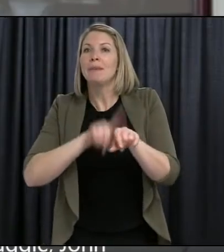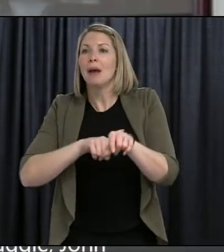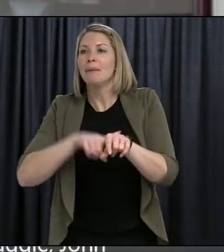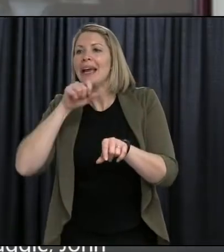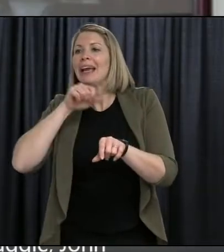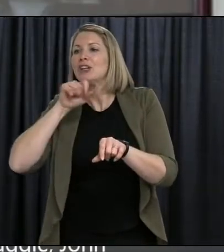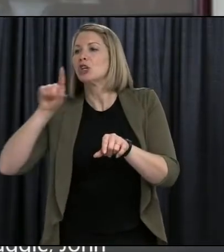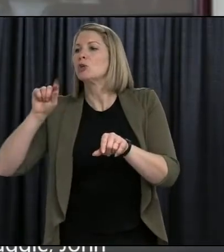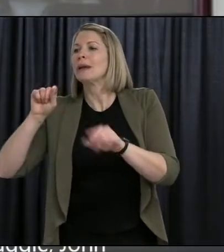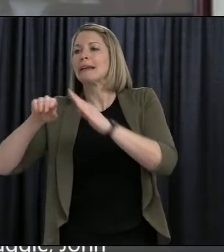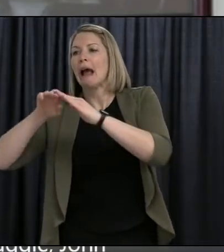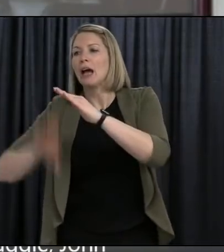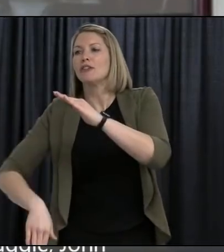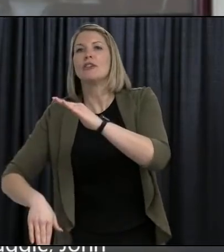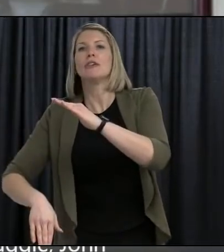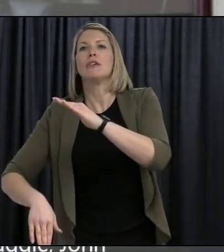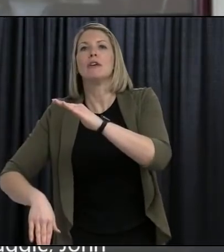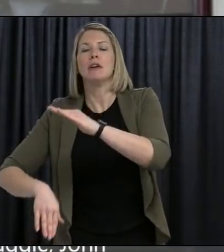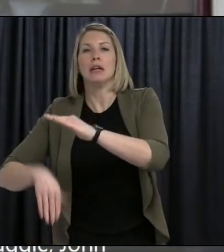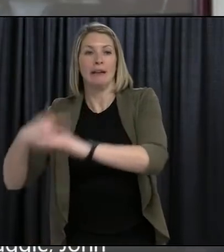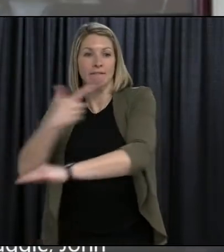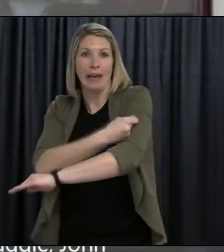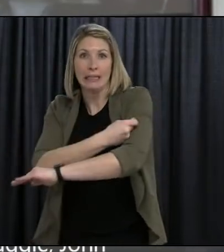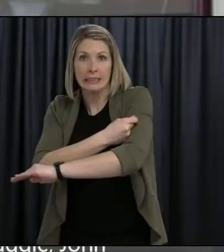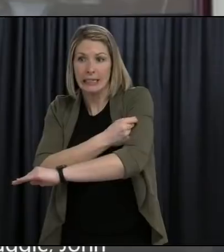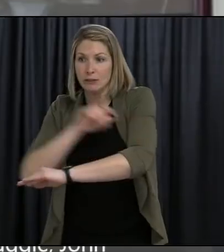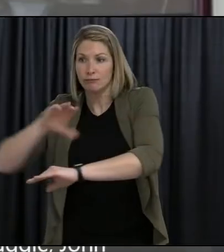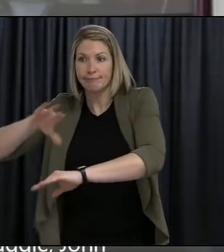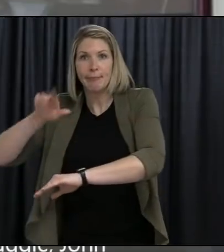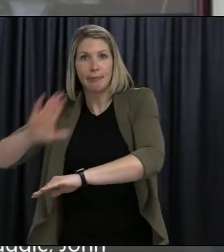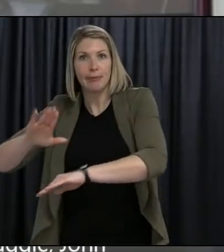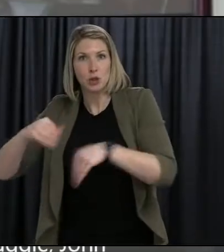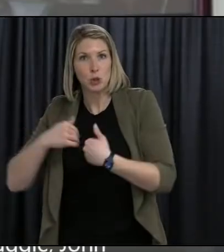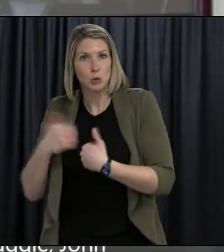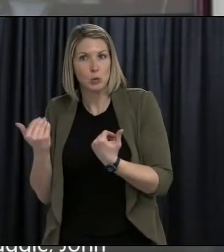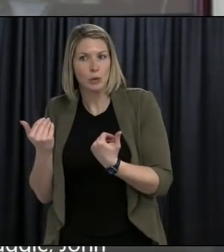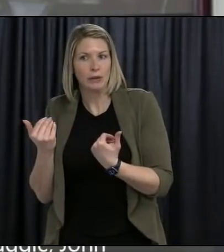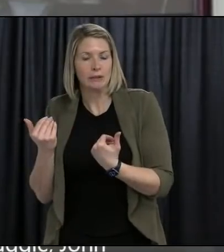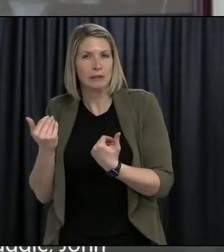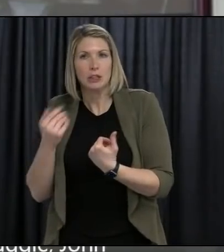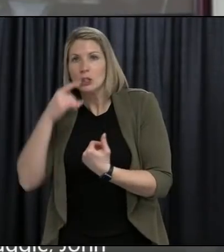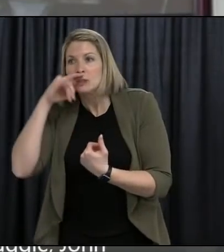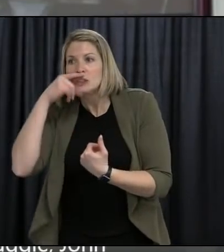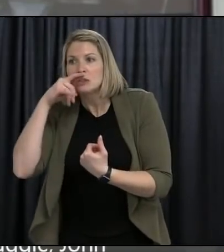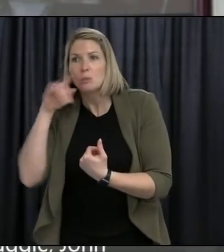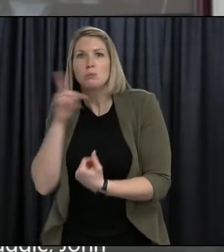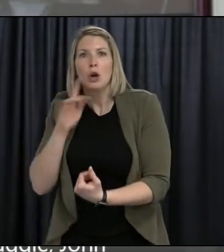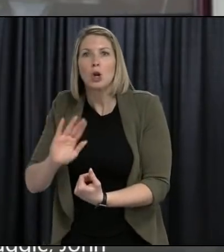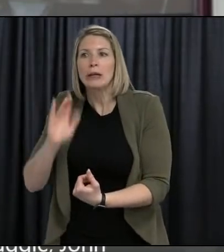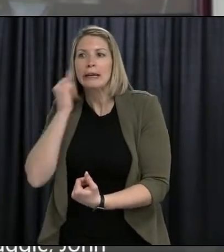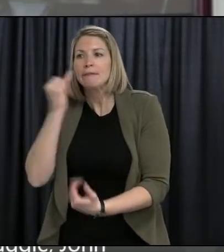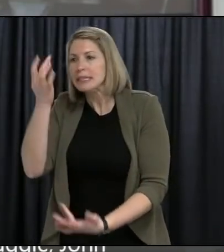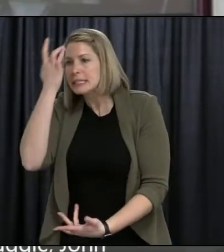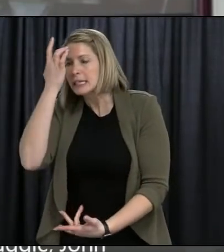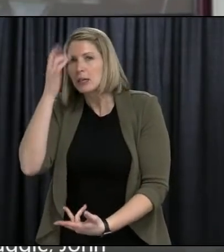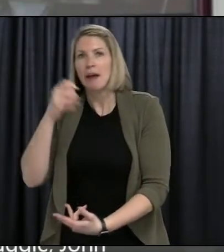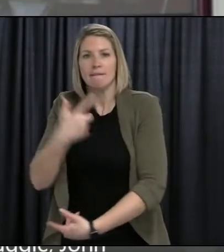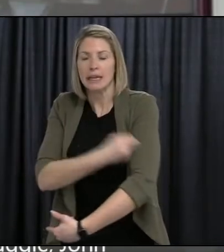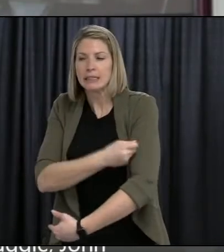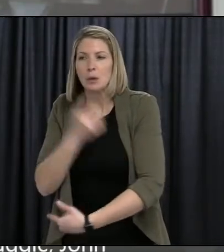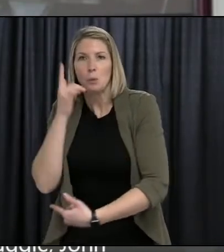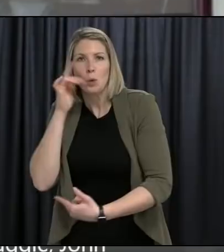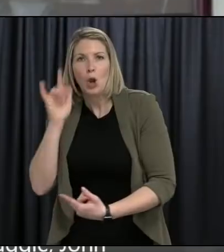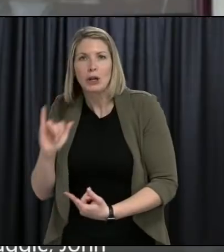not recognized yet. So whilst I understand everyone's concerns, and my office is certainly, I wouldn't